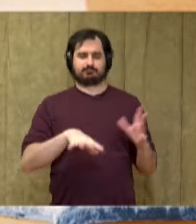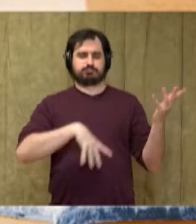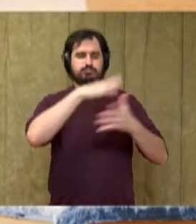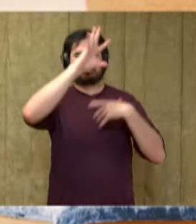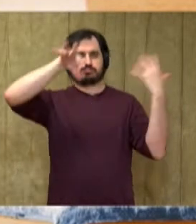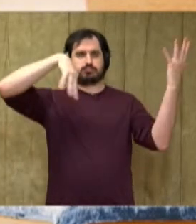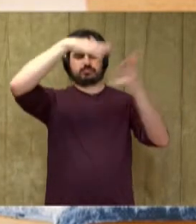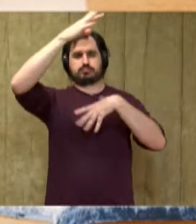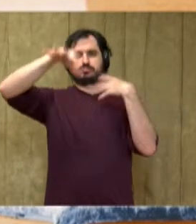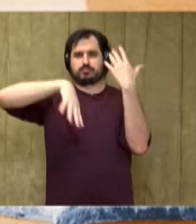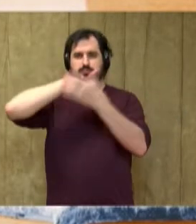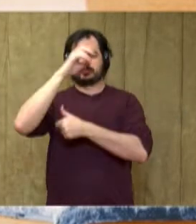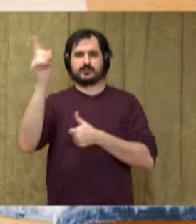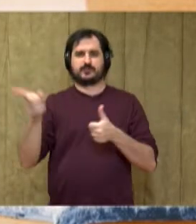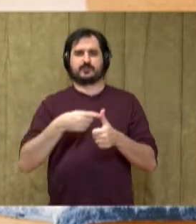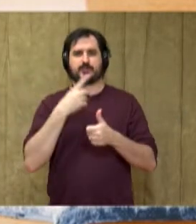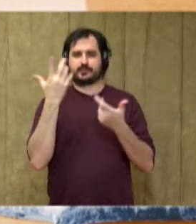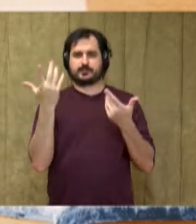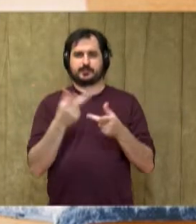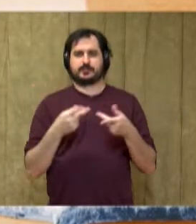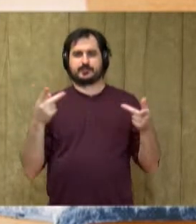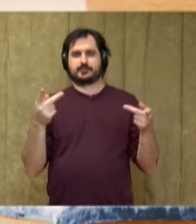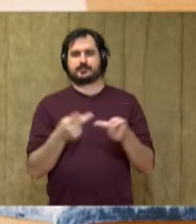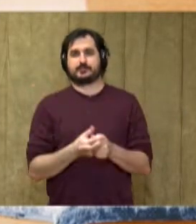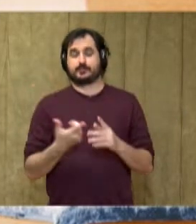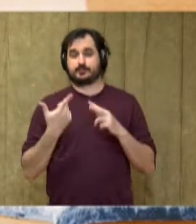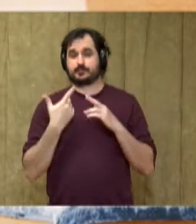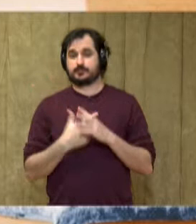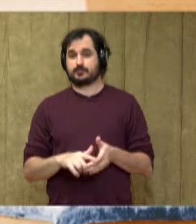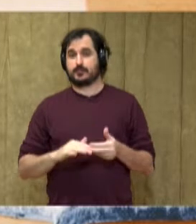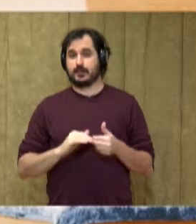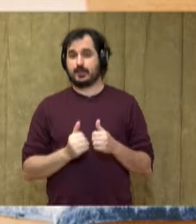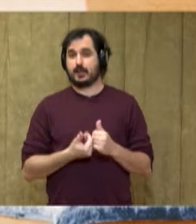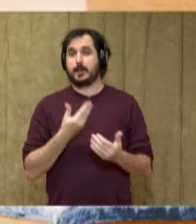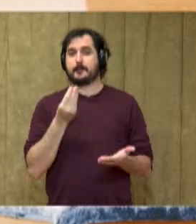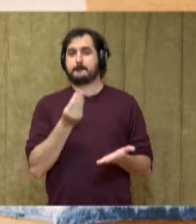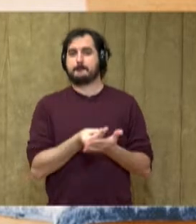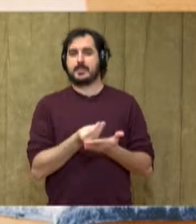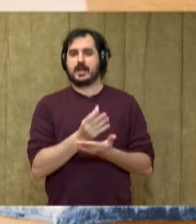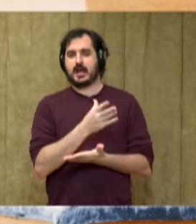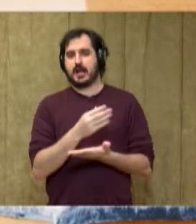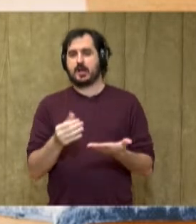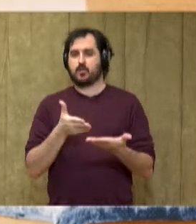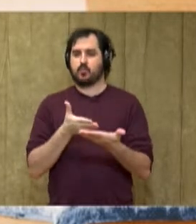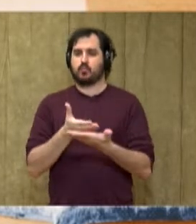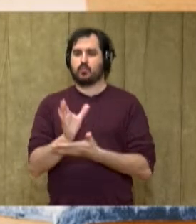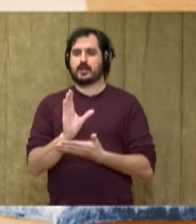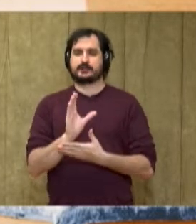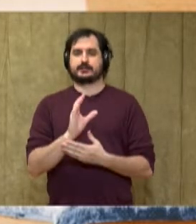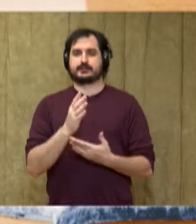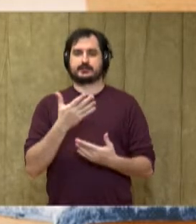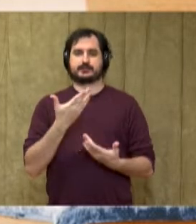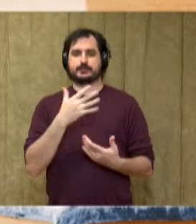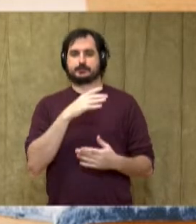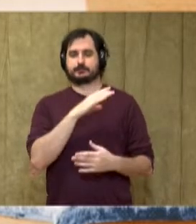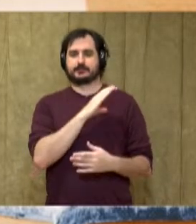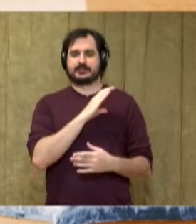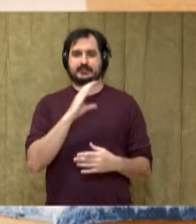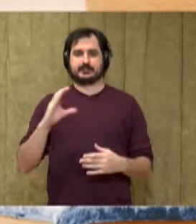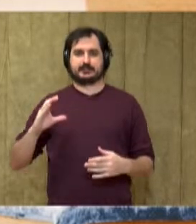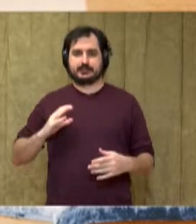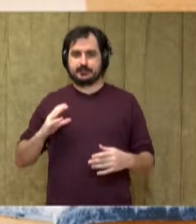over money and over the rights of citizens too. Great Britain had been in one war or another